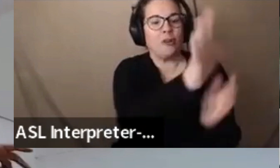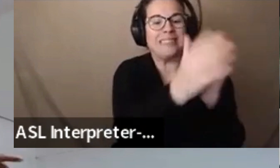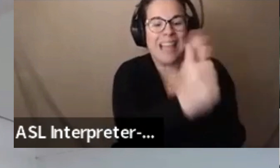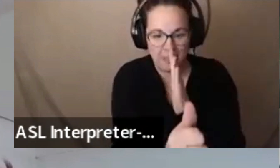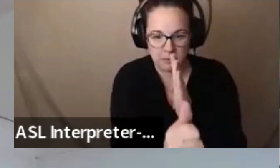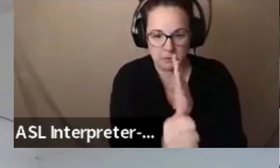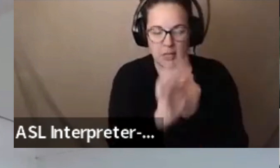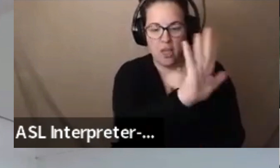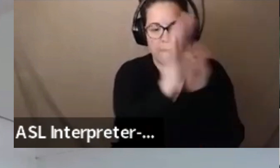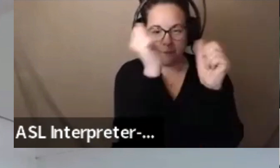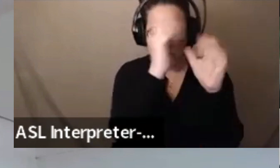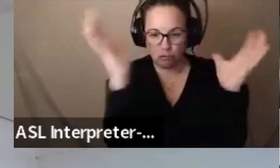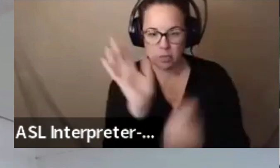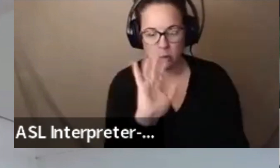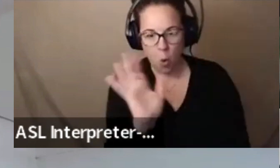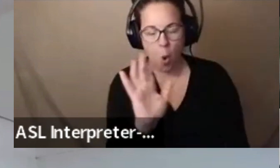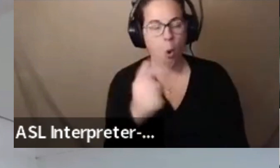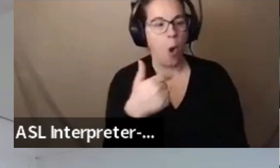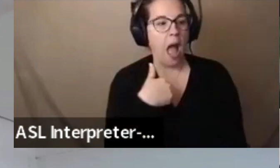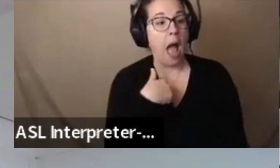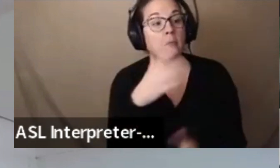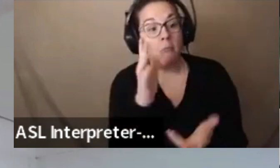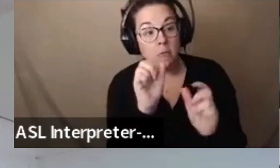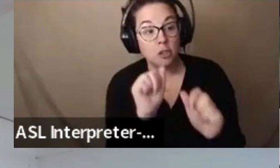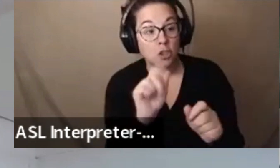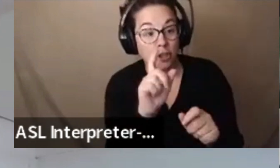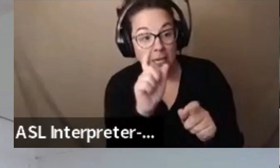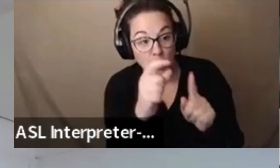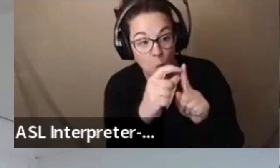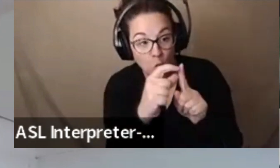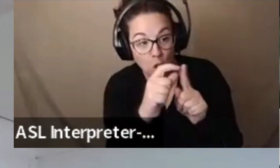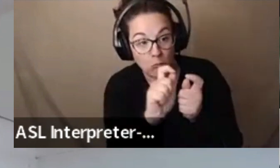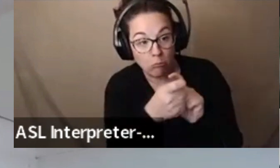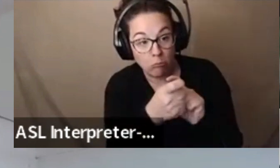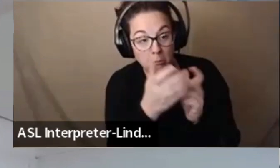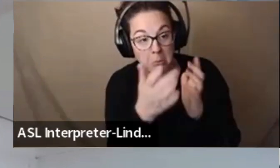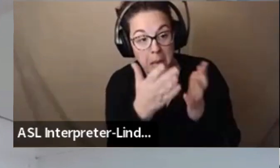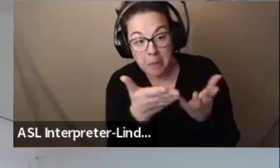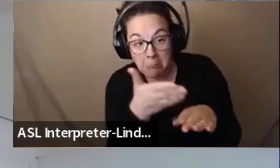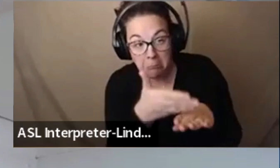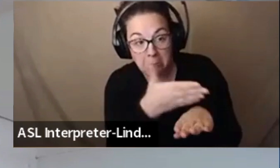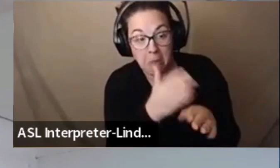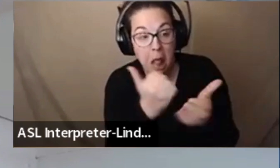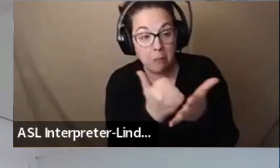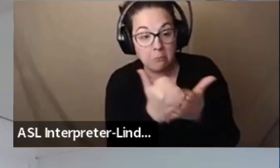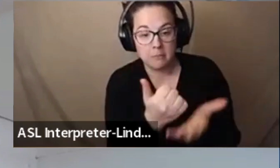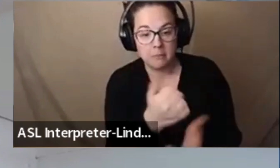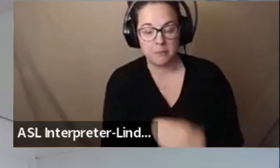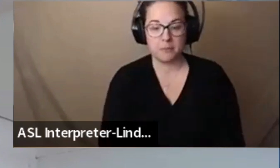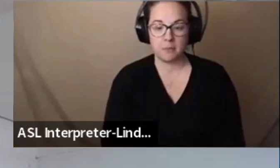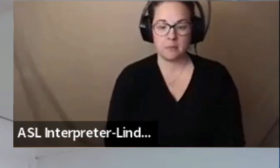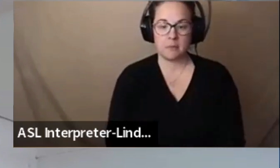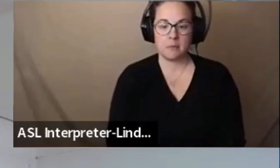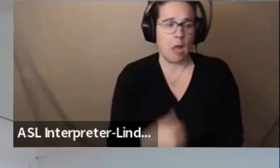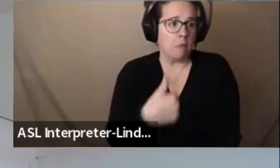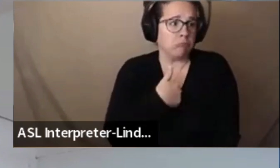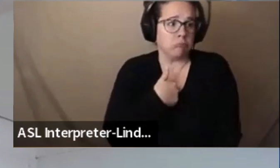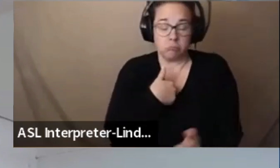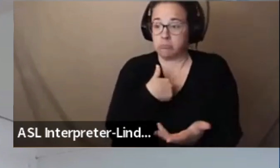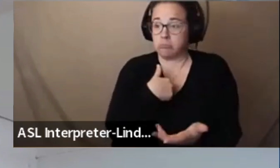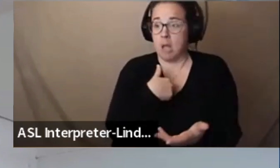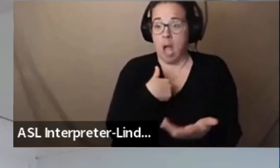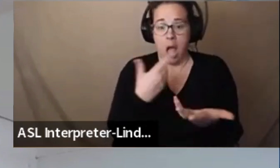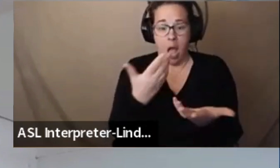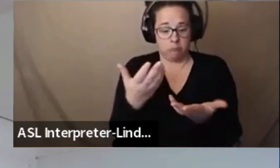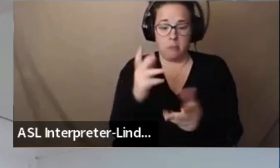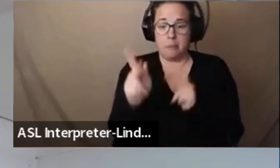them go, oh, you change that word, it might get where you want to go. Everyone does that, and I hope when people do it with me, I get notes. I've just